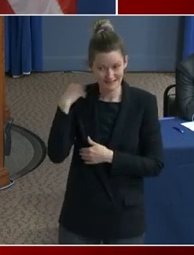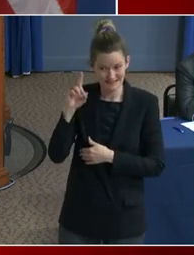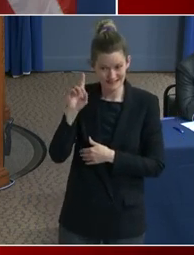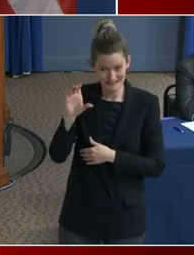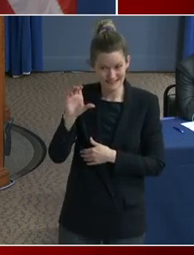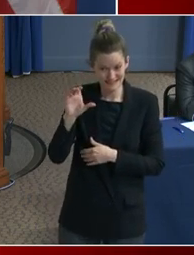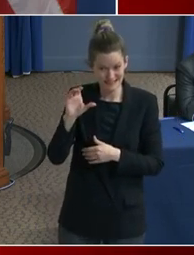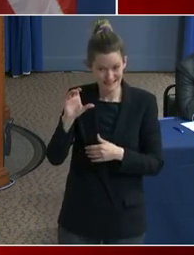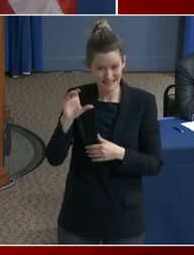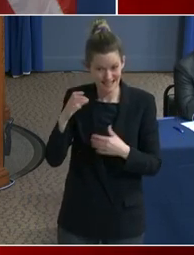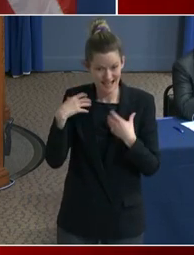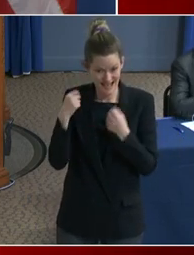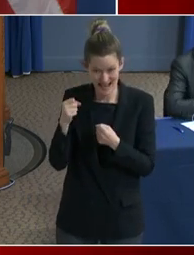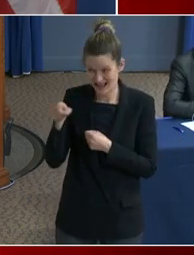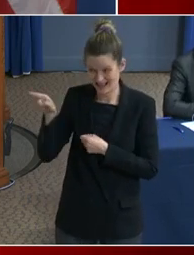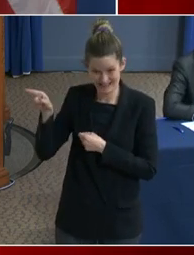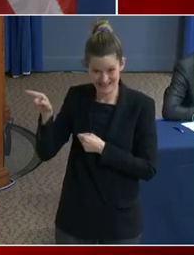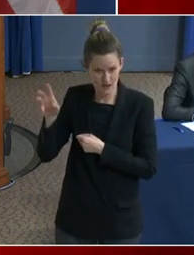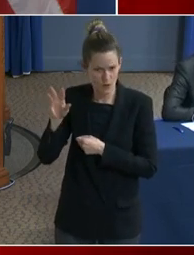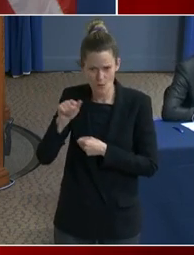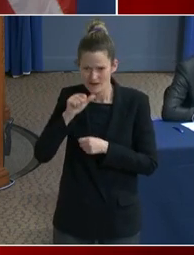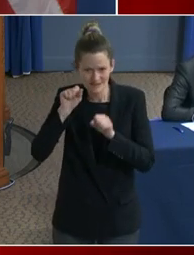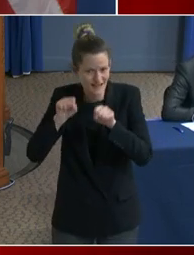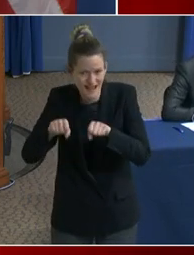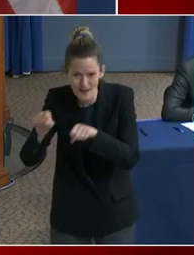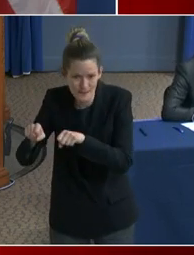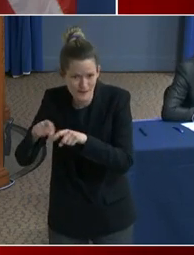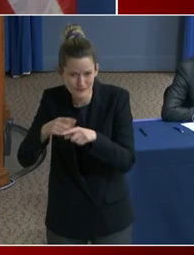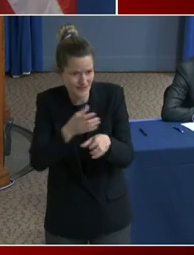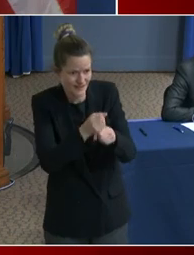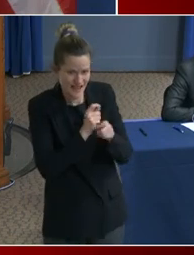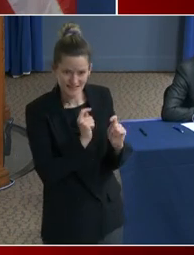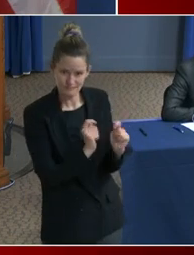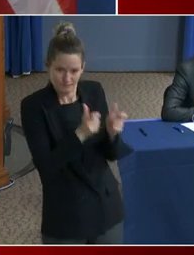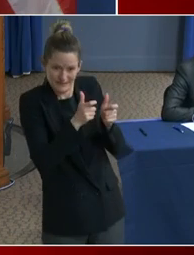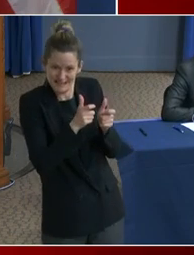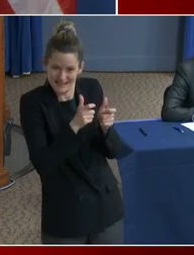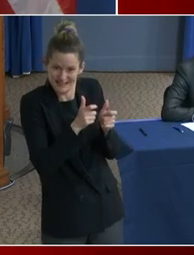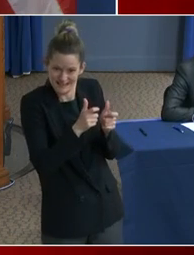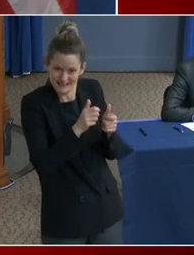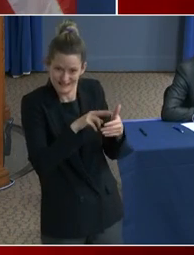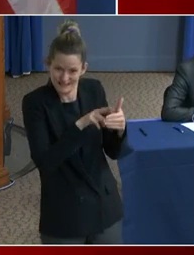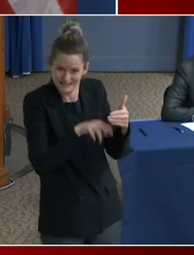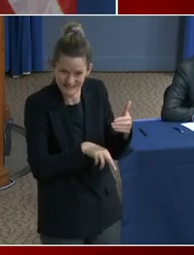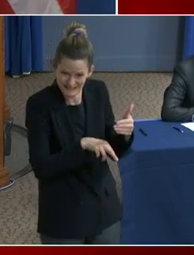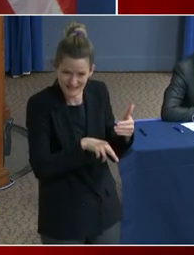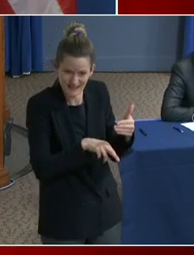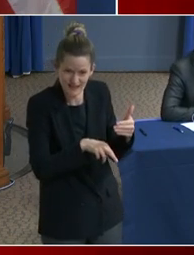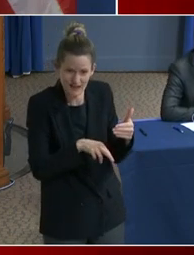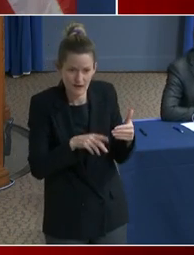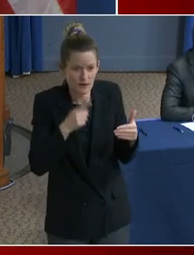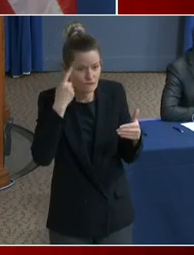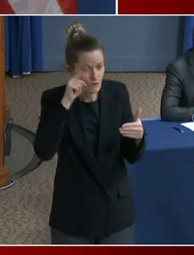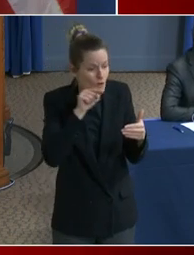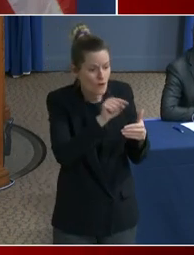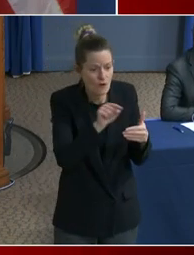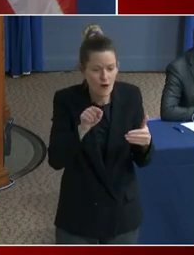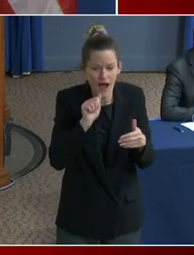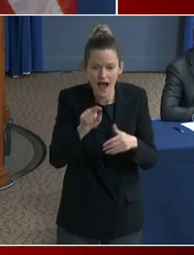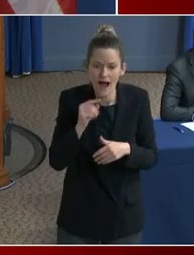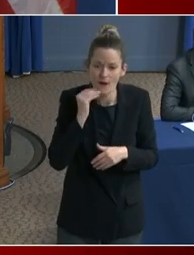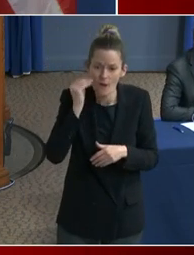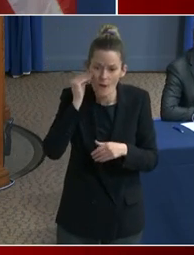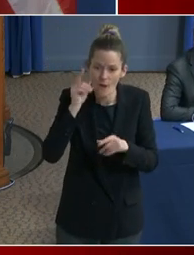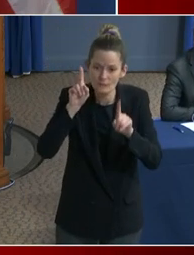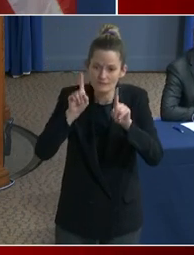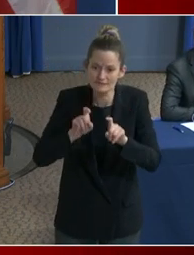was not able to get as fast as we need these at-home testing kits. And I'm talking